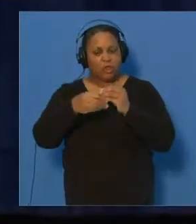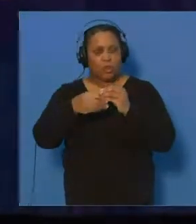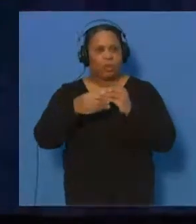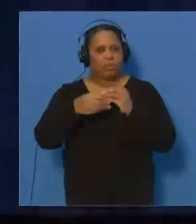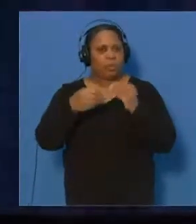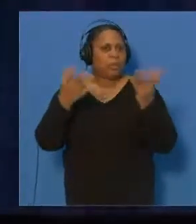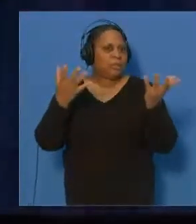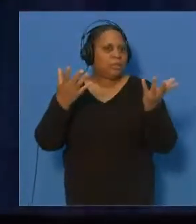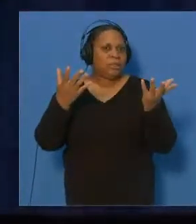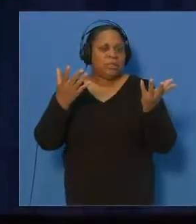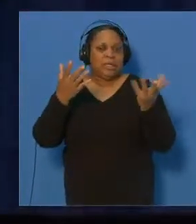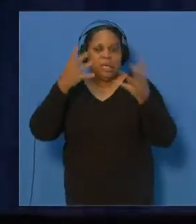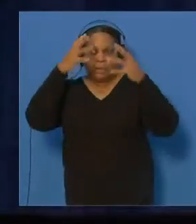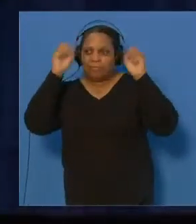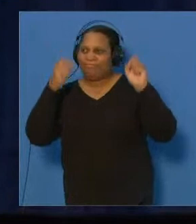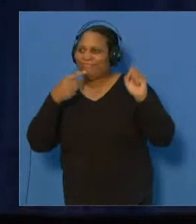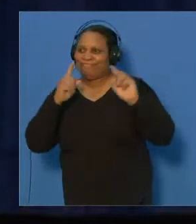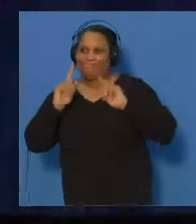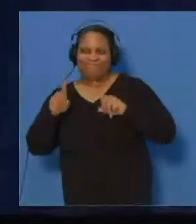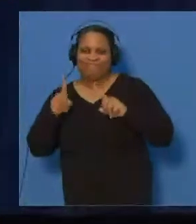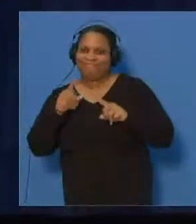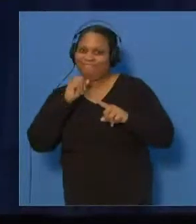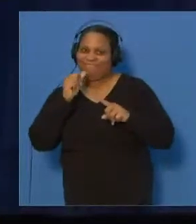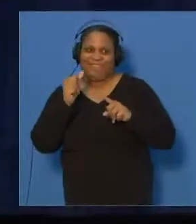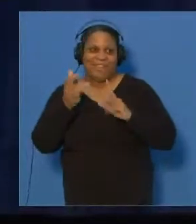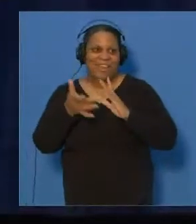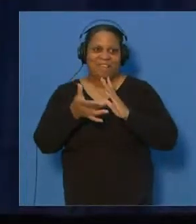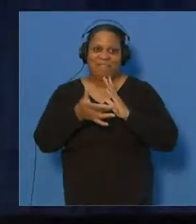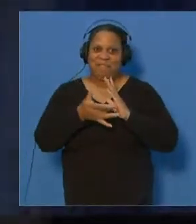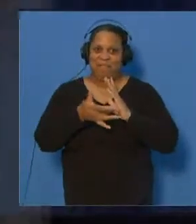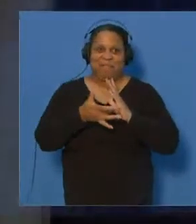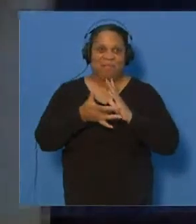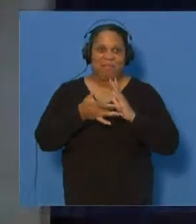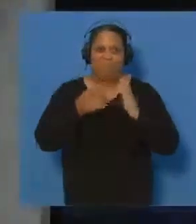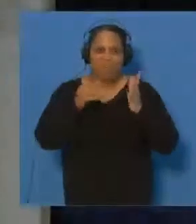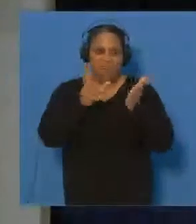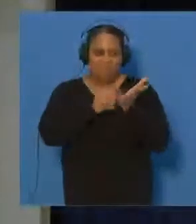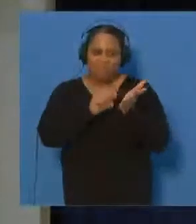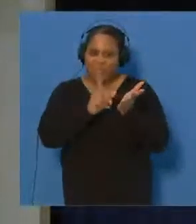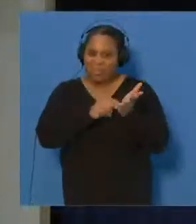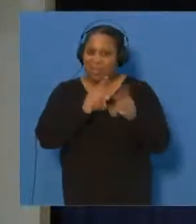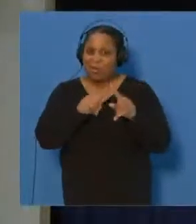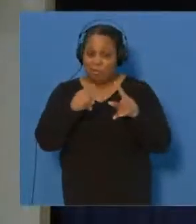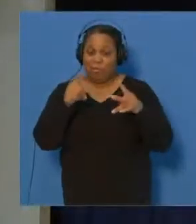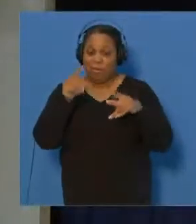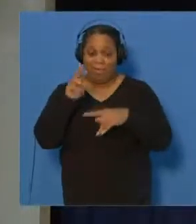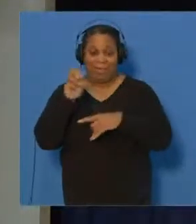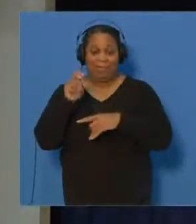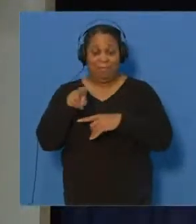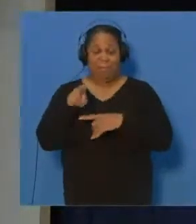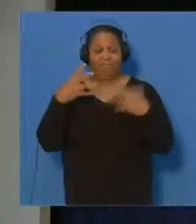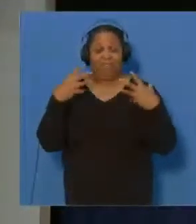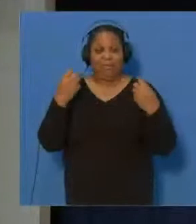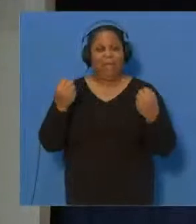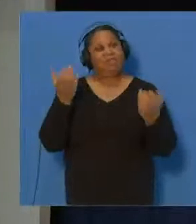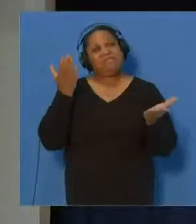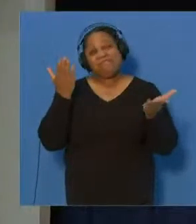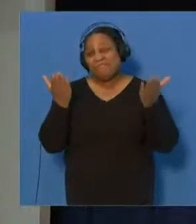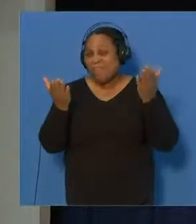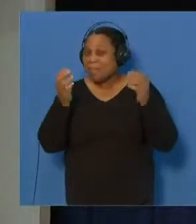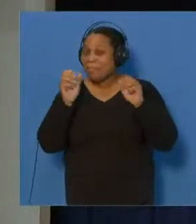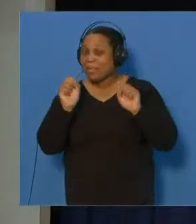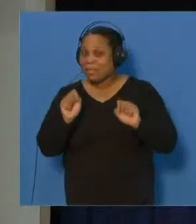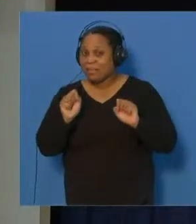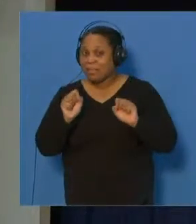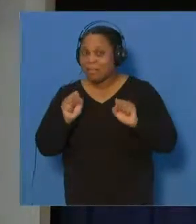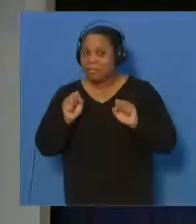I do not have my modeling printout with me, but the Minister of Health has hers. So if you pose the question again, the minister might be able to